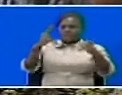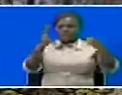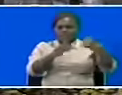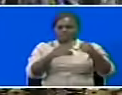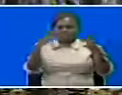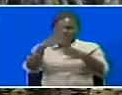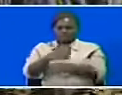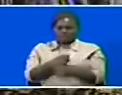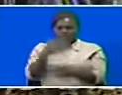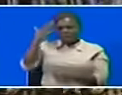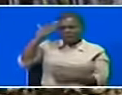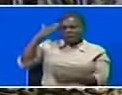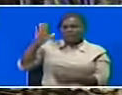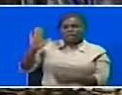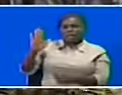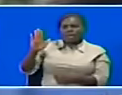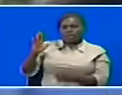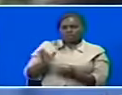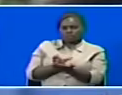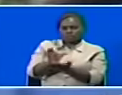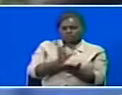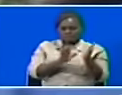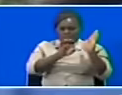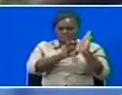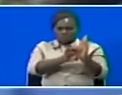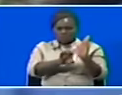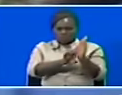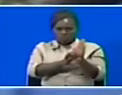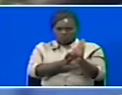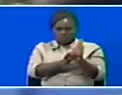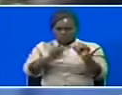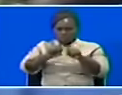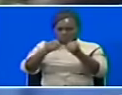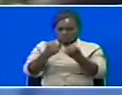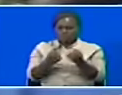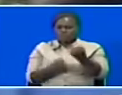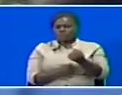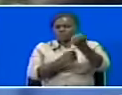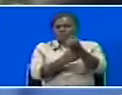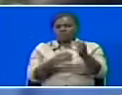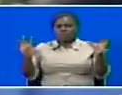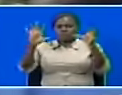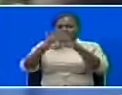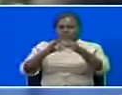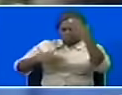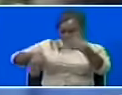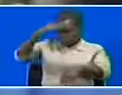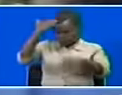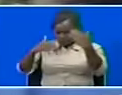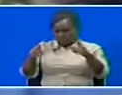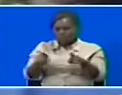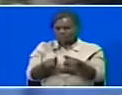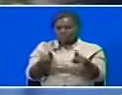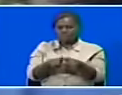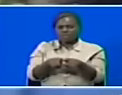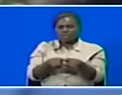organizing Autism Awareness and Fun Day. Parents have psychosocial support, linking them to the professionals, and also in a lot